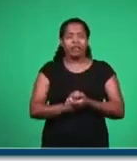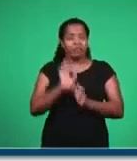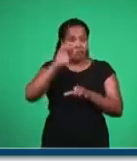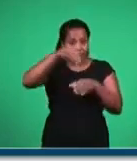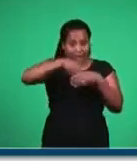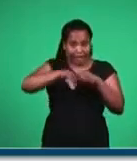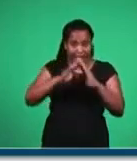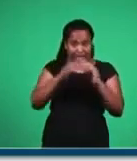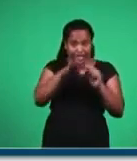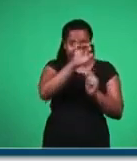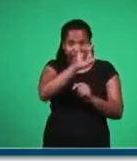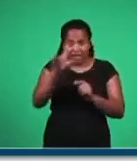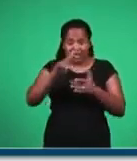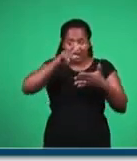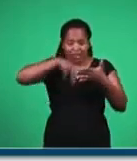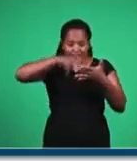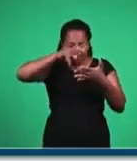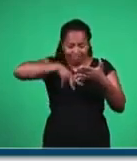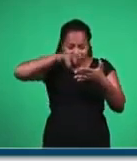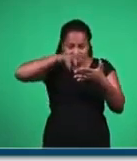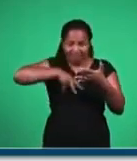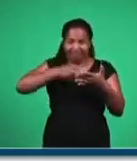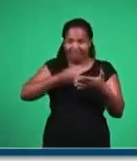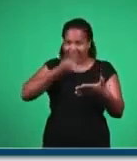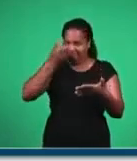12. Let's examine the text.